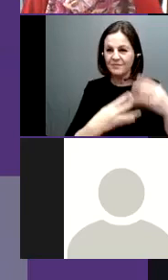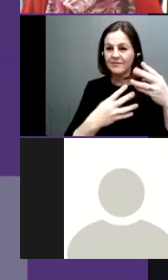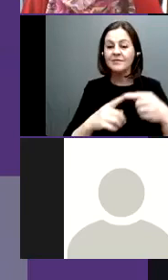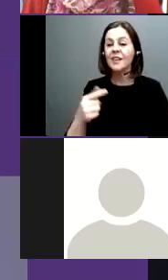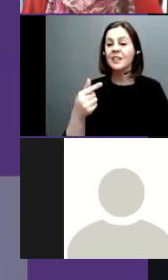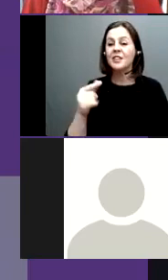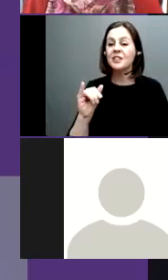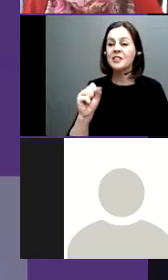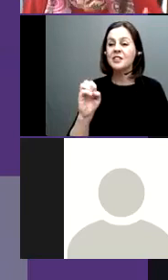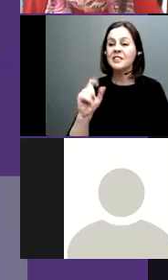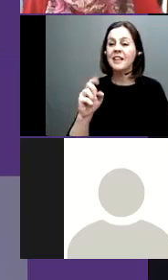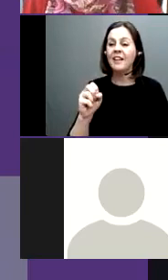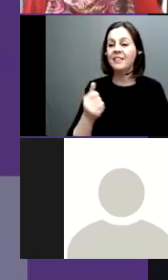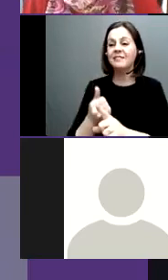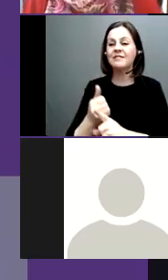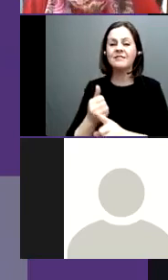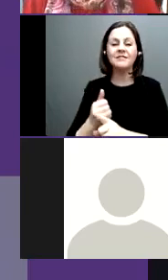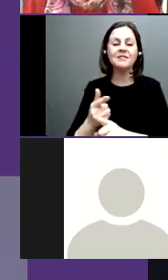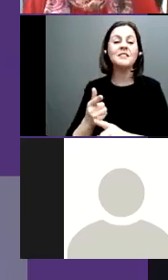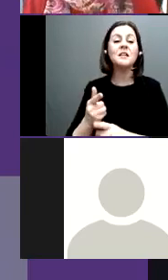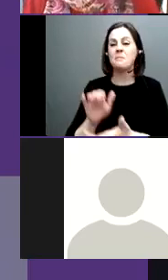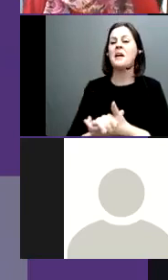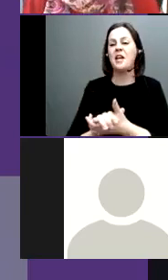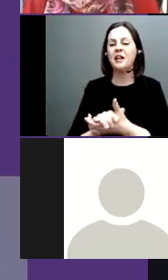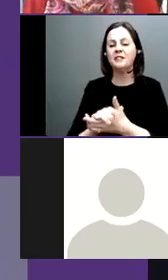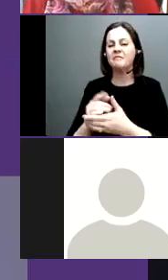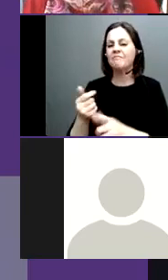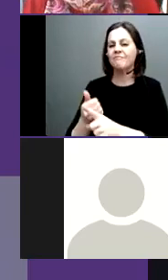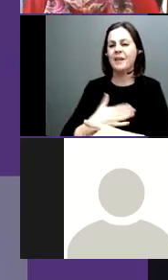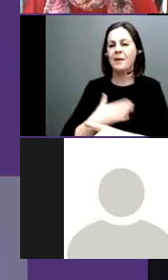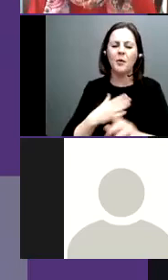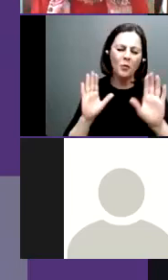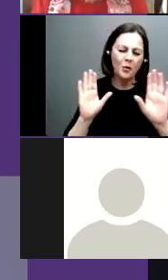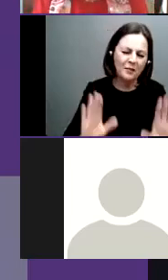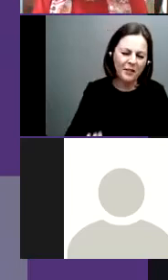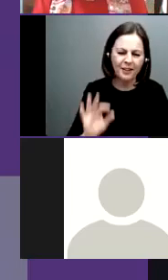who's happily married. Wonderful. It's always great to hear that.